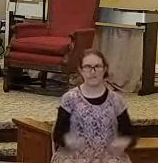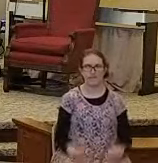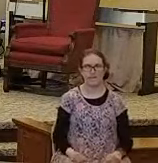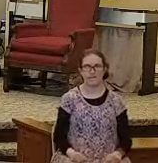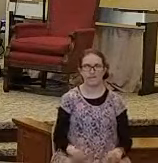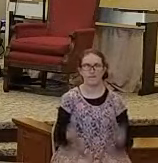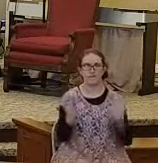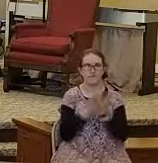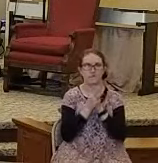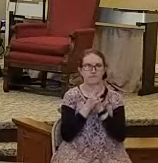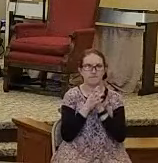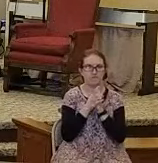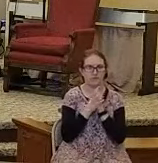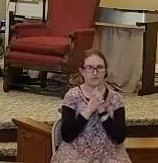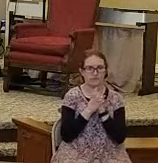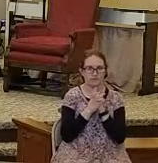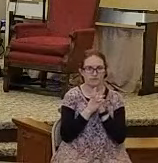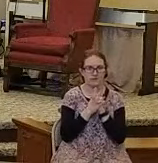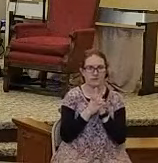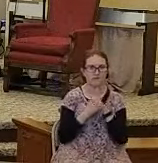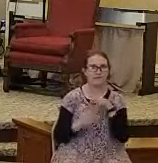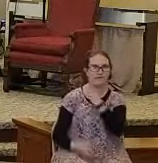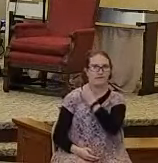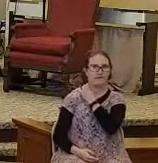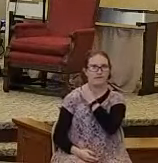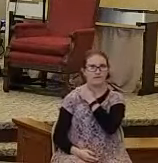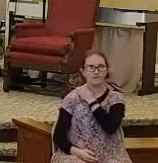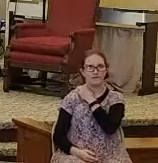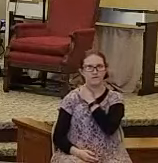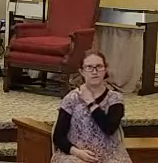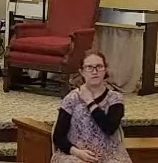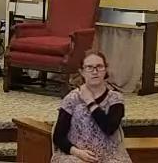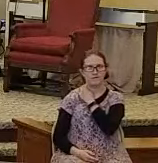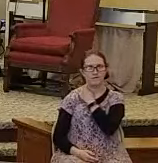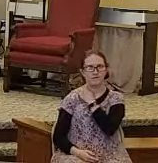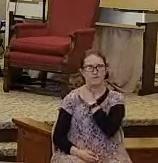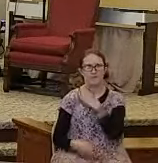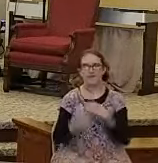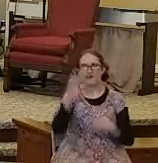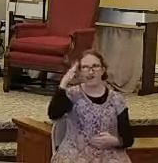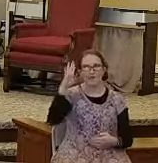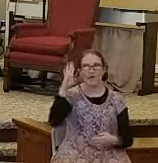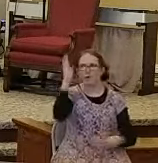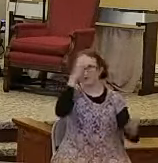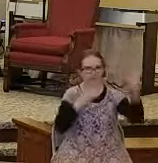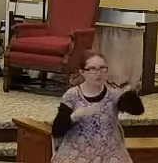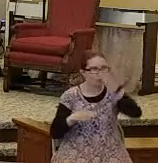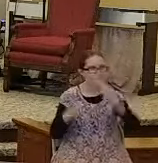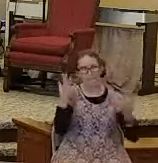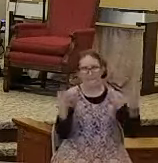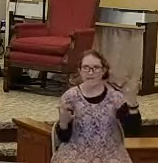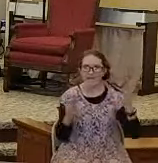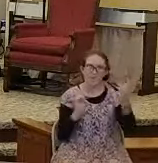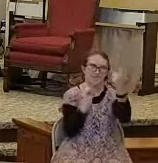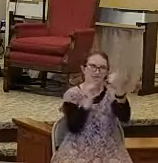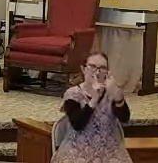Jesus. Hallelujah, Jesus. Amen, amen. I don't know what trials you may be